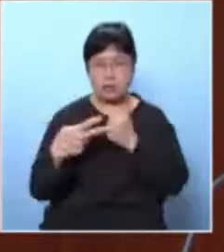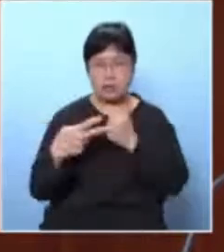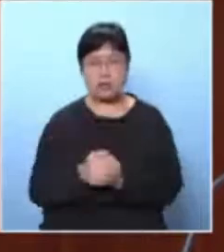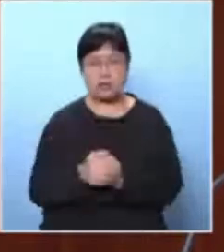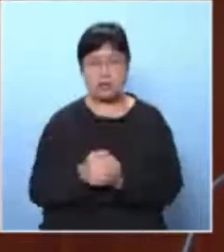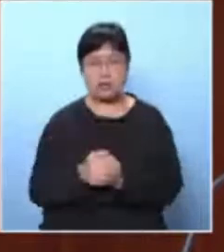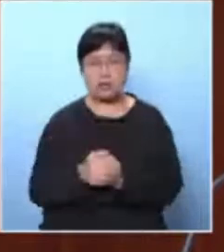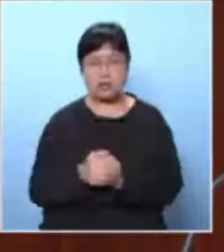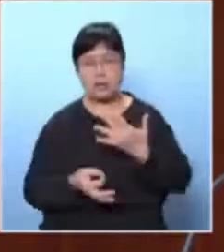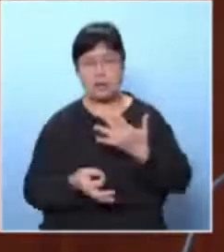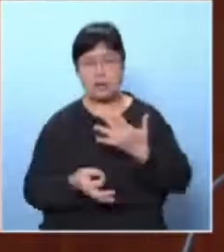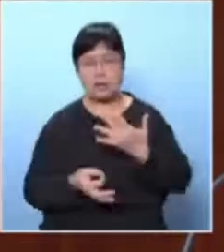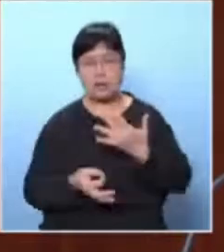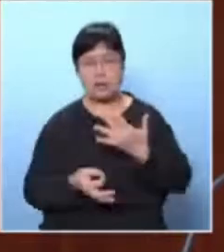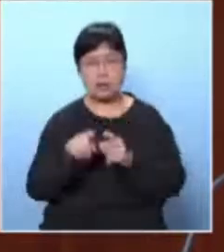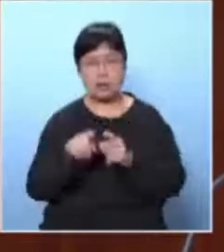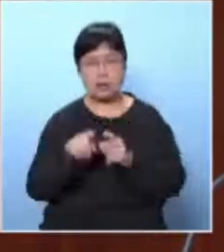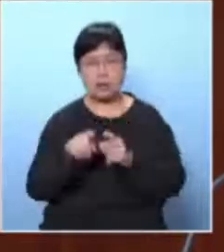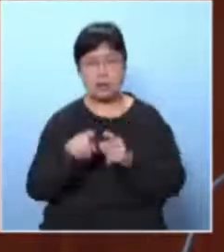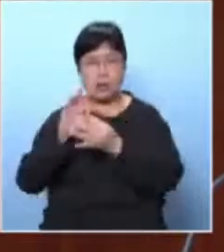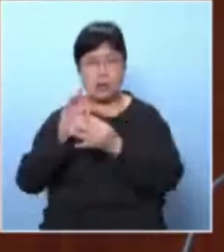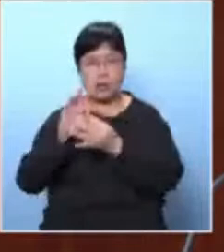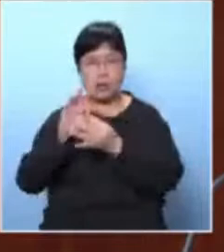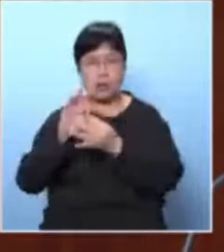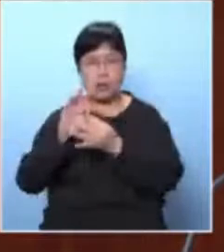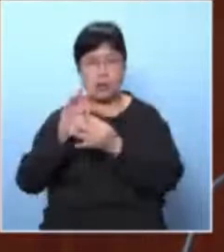tax deduction ceiling.